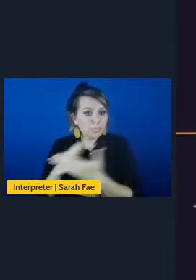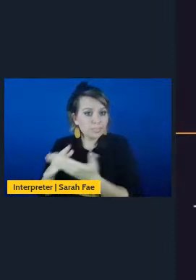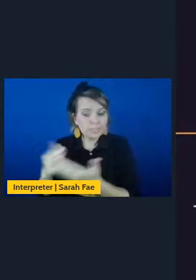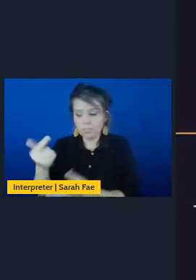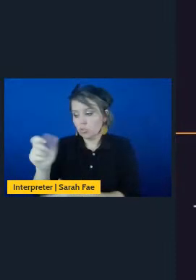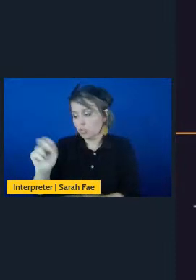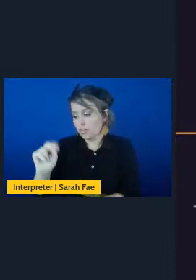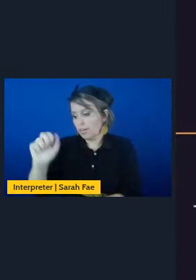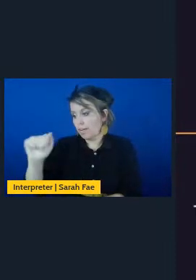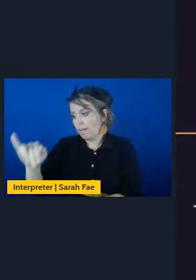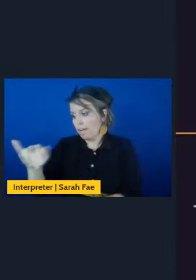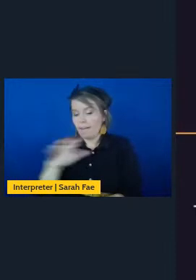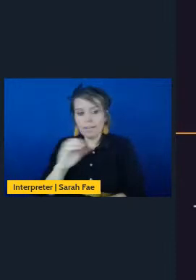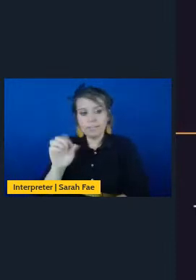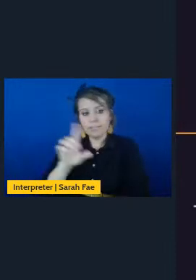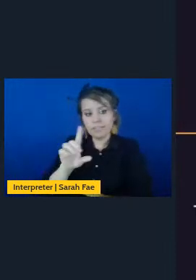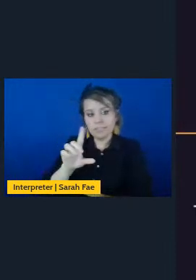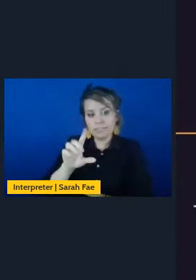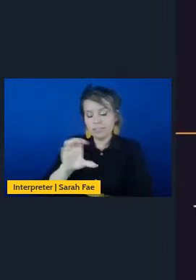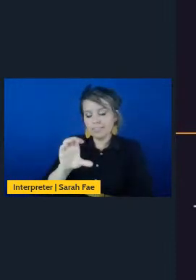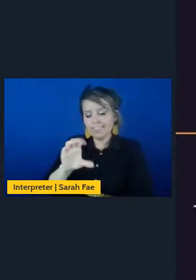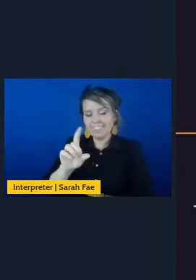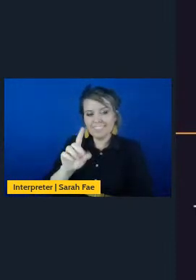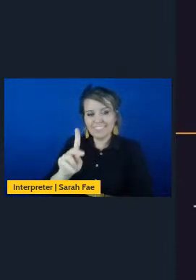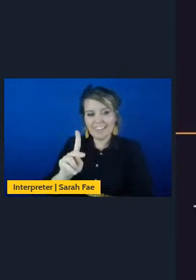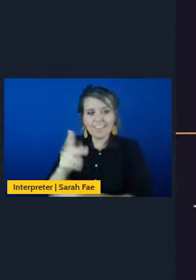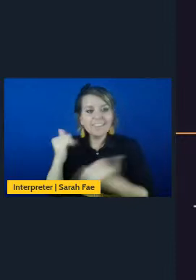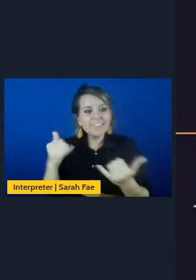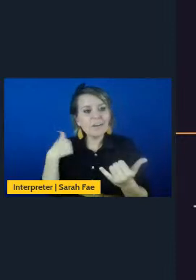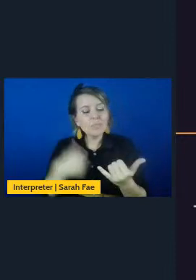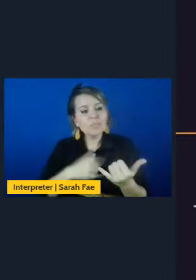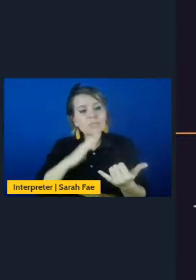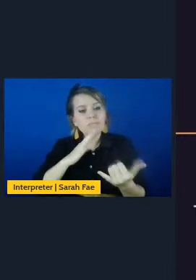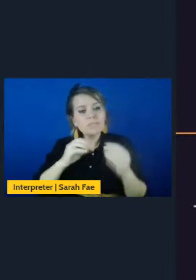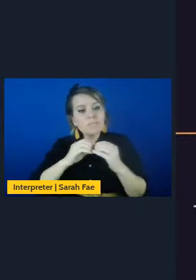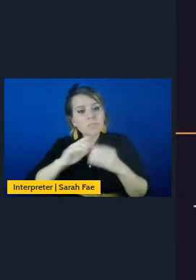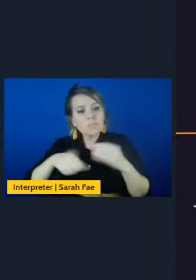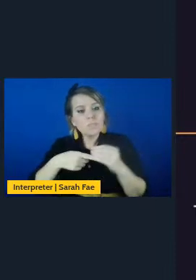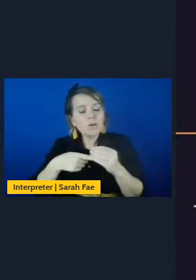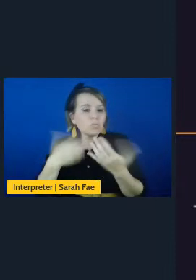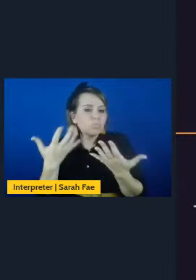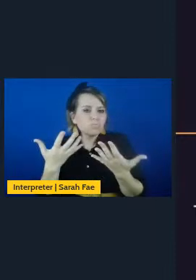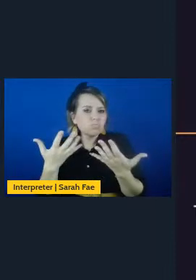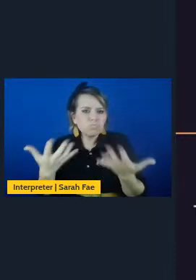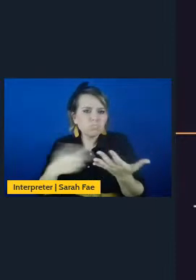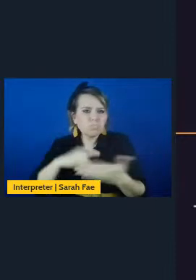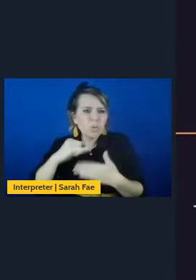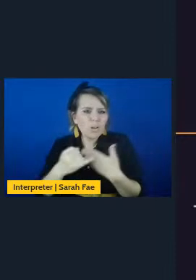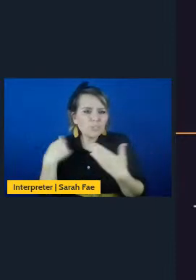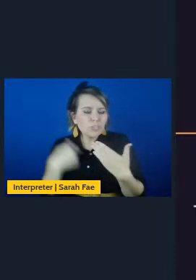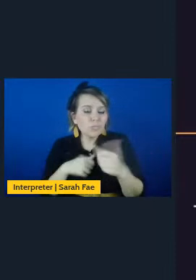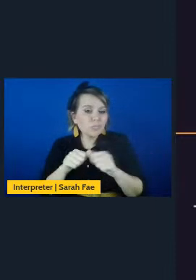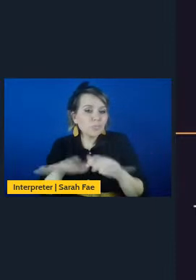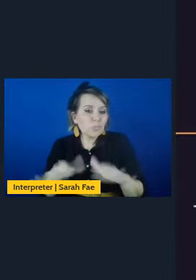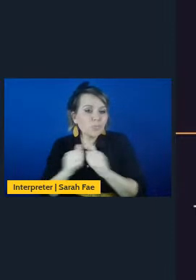and CDK, let's now talk more about what project we are going to deploy together